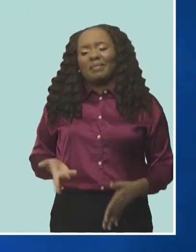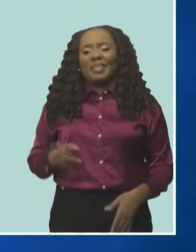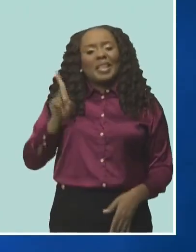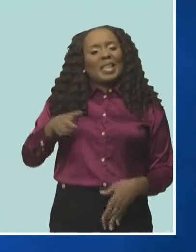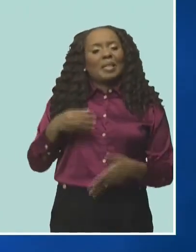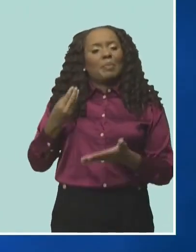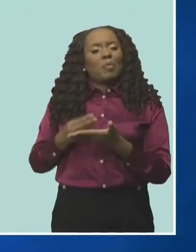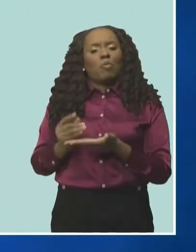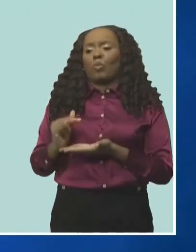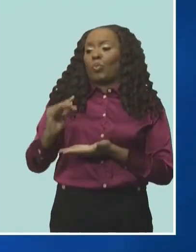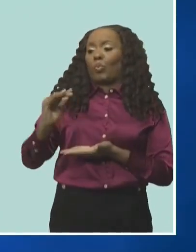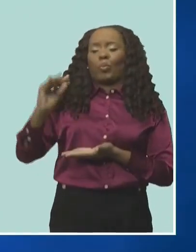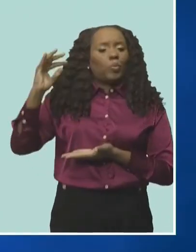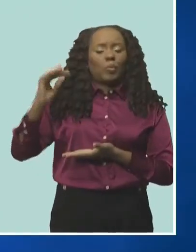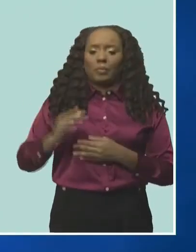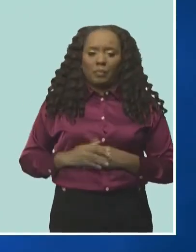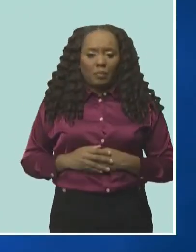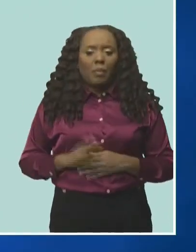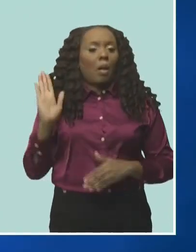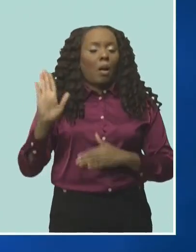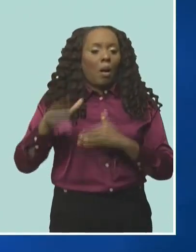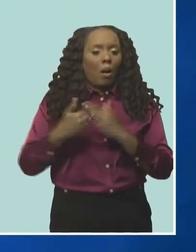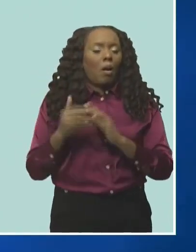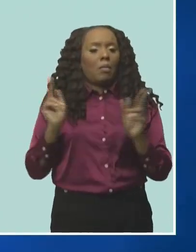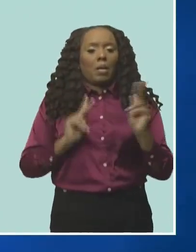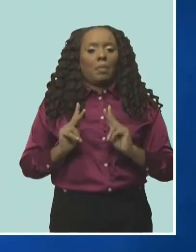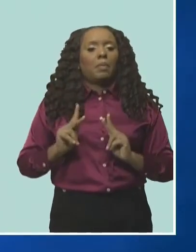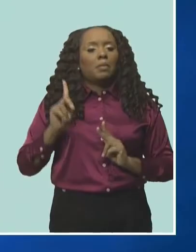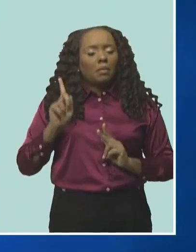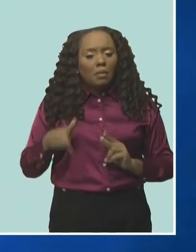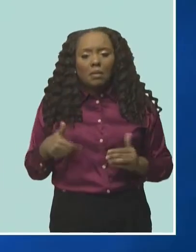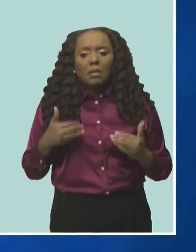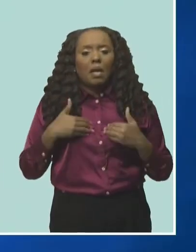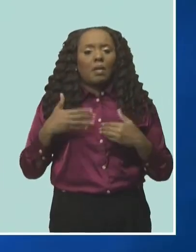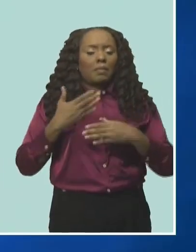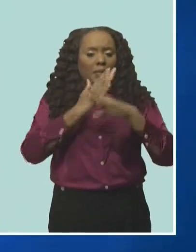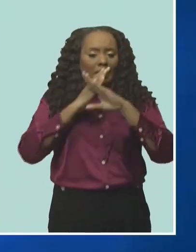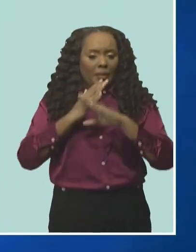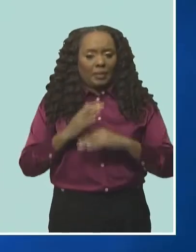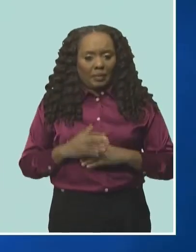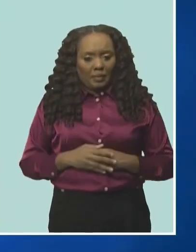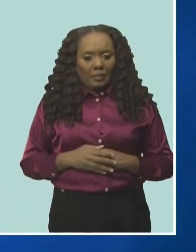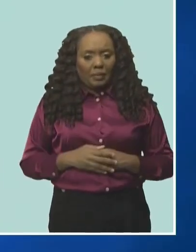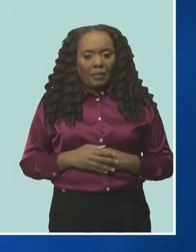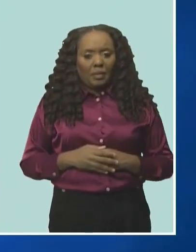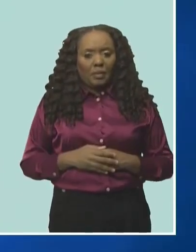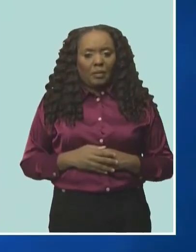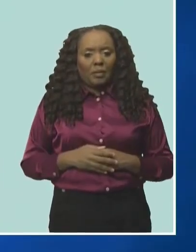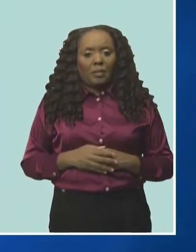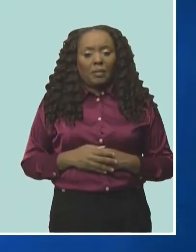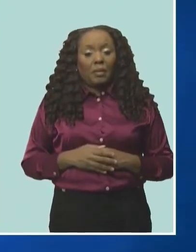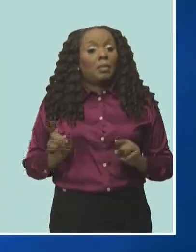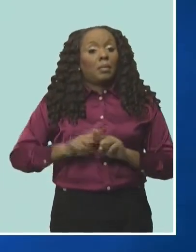they're protected from harassment online. Now, the burden for all of these things, as in most of law, is the test of